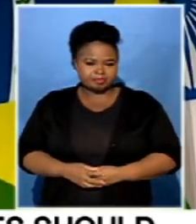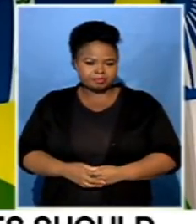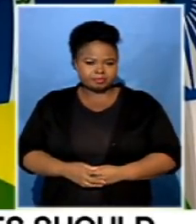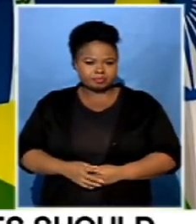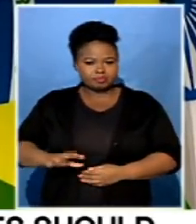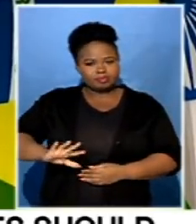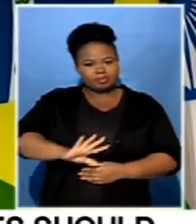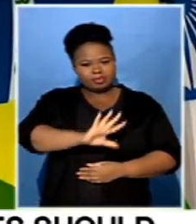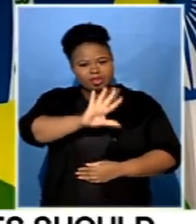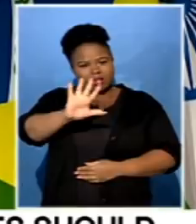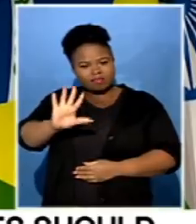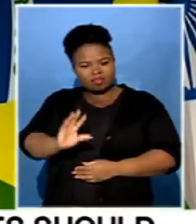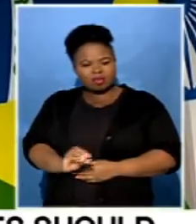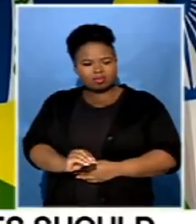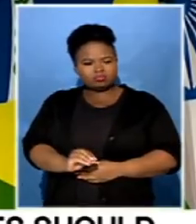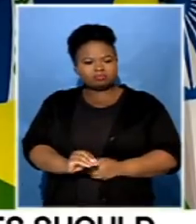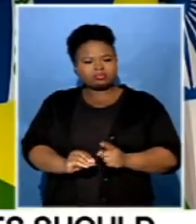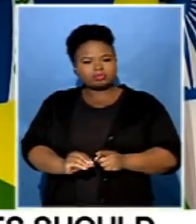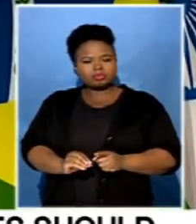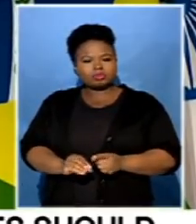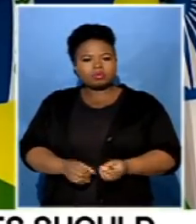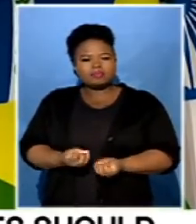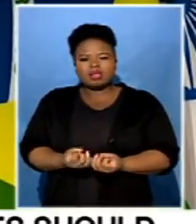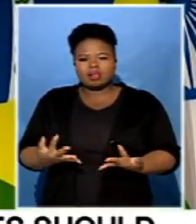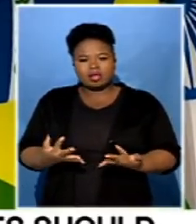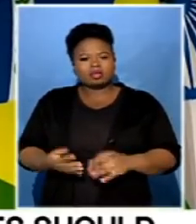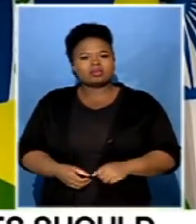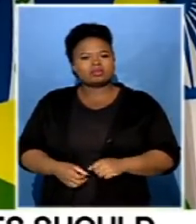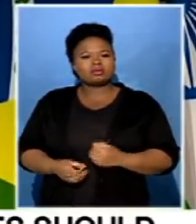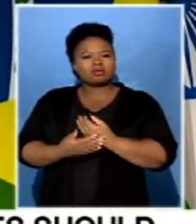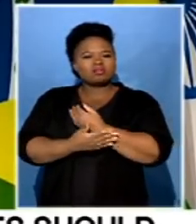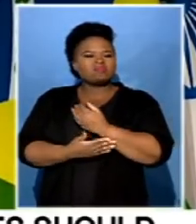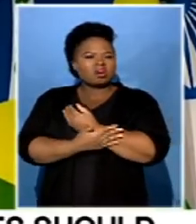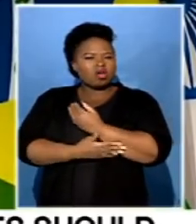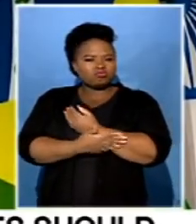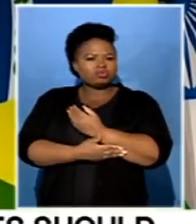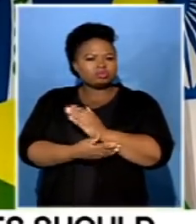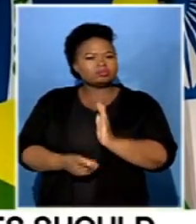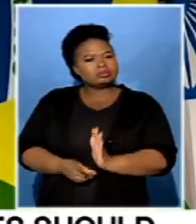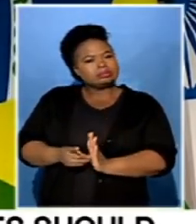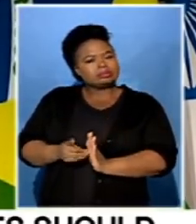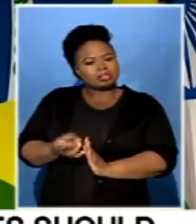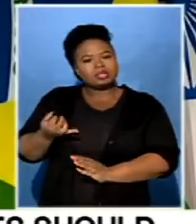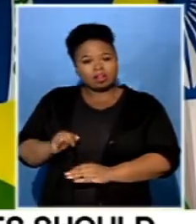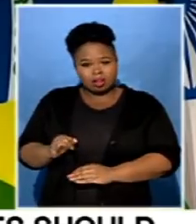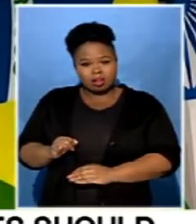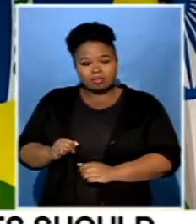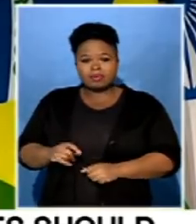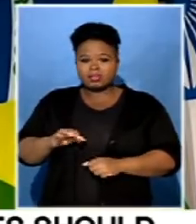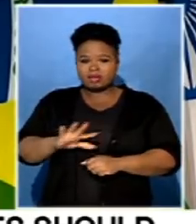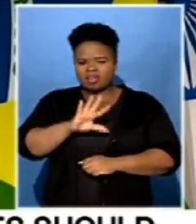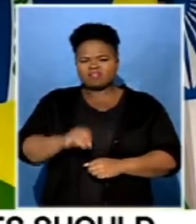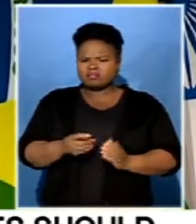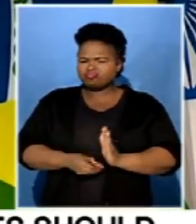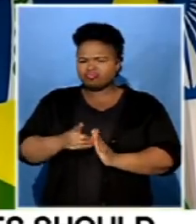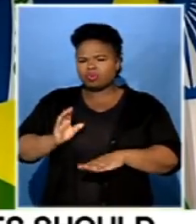Africa is home to more developing countries than any other continent, and Africa has more development